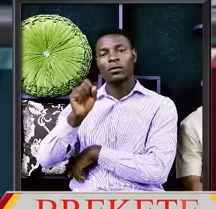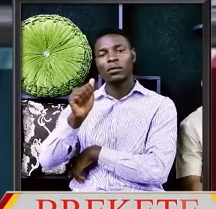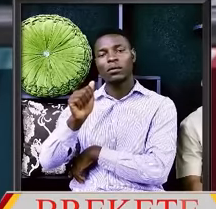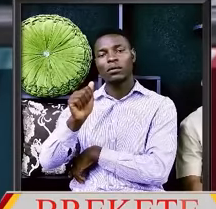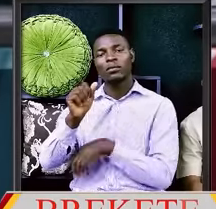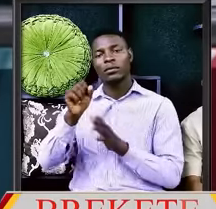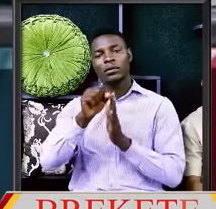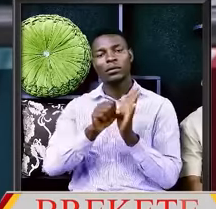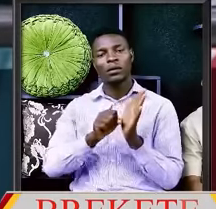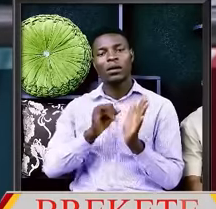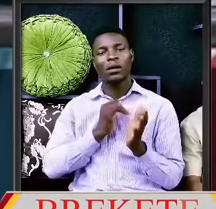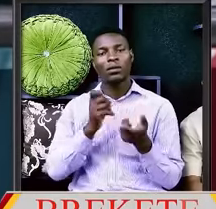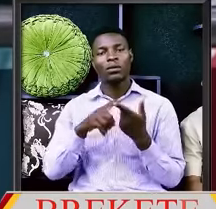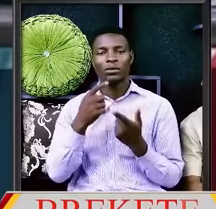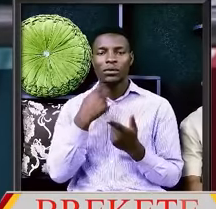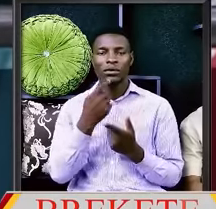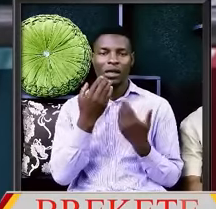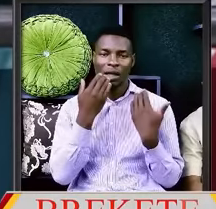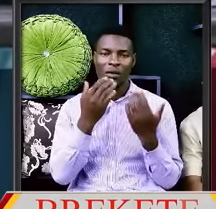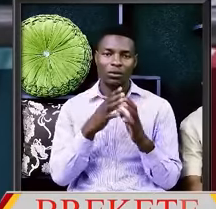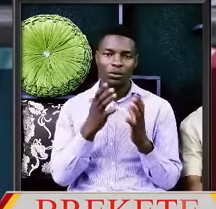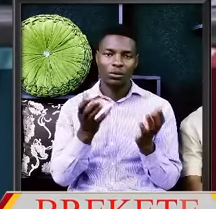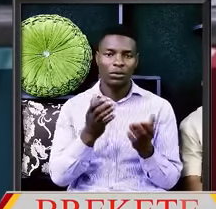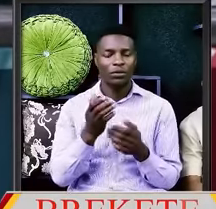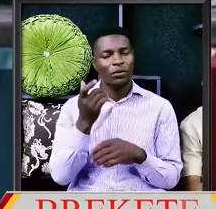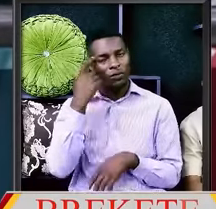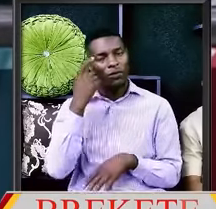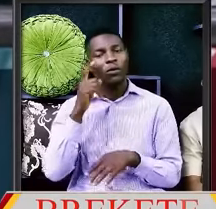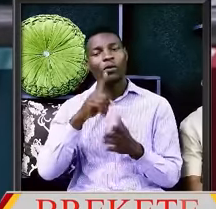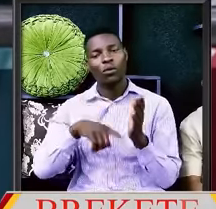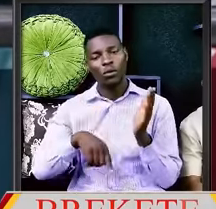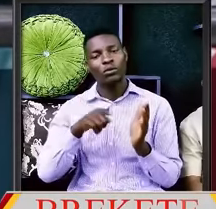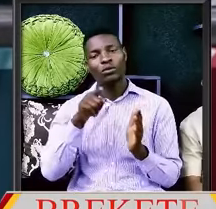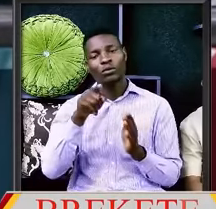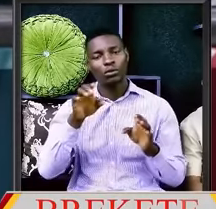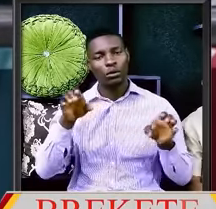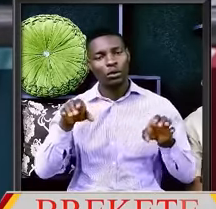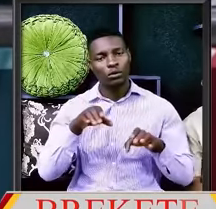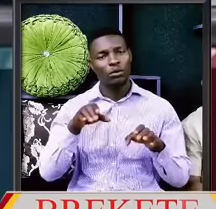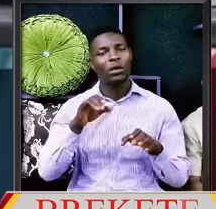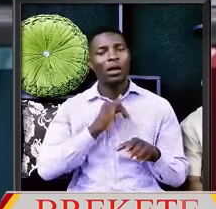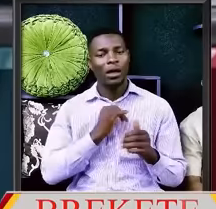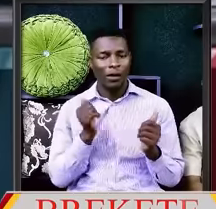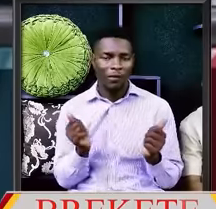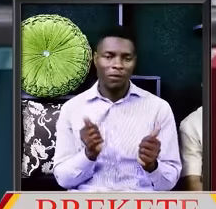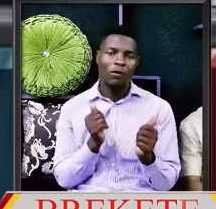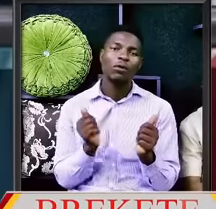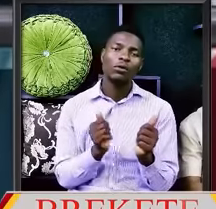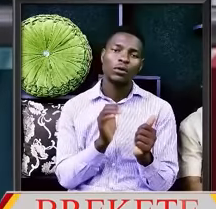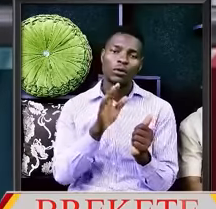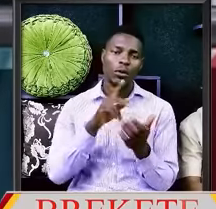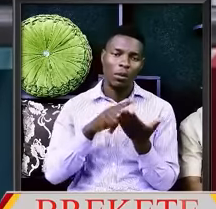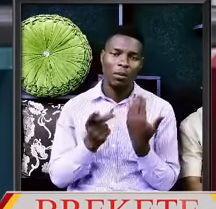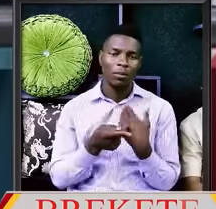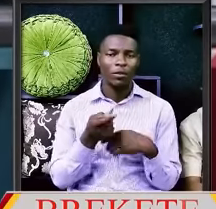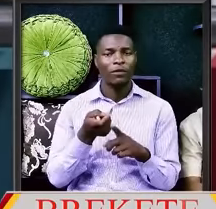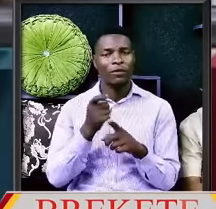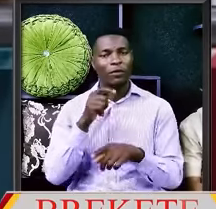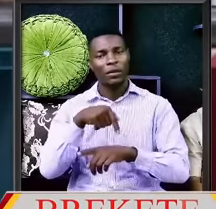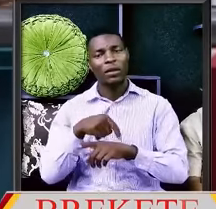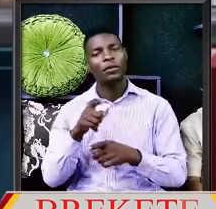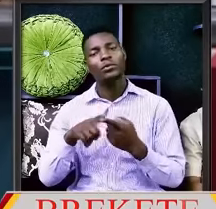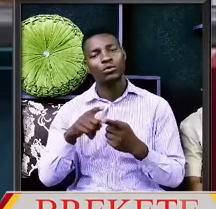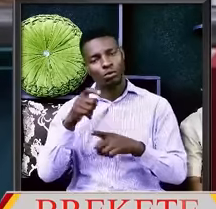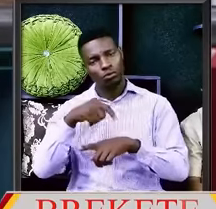say thank you so much for what you're doing. I follow your program from time